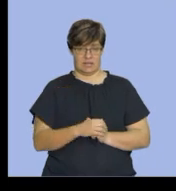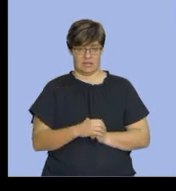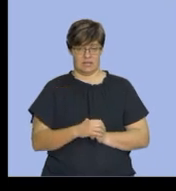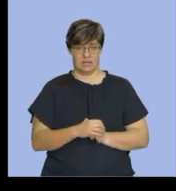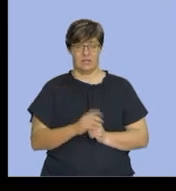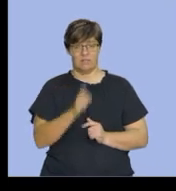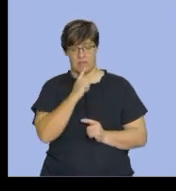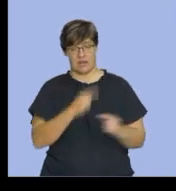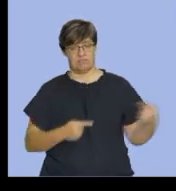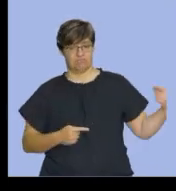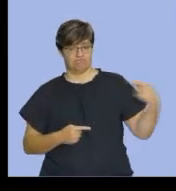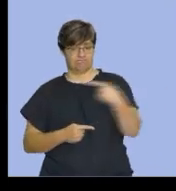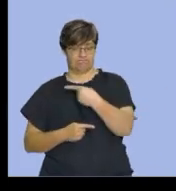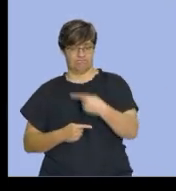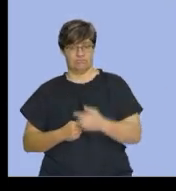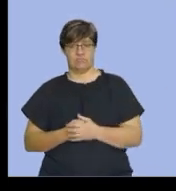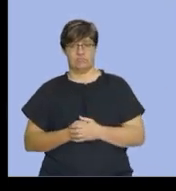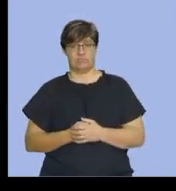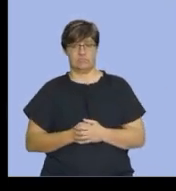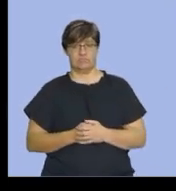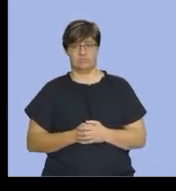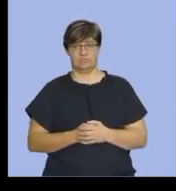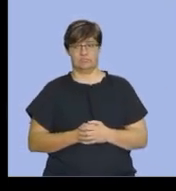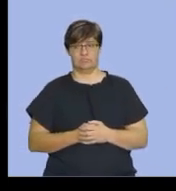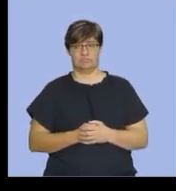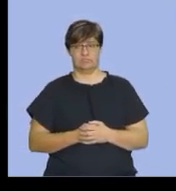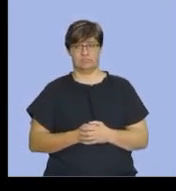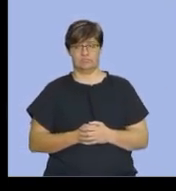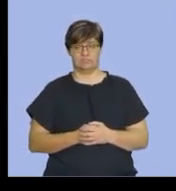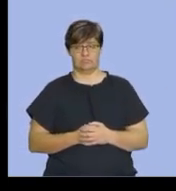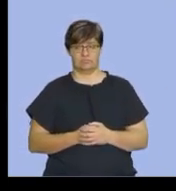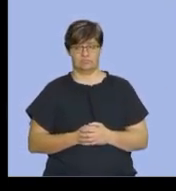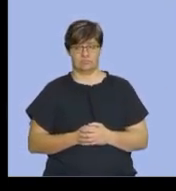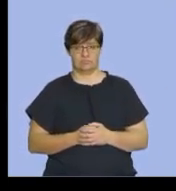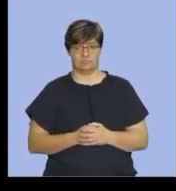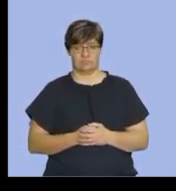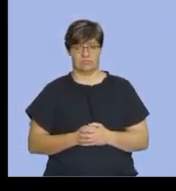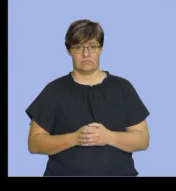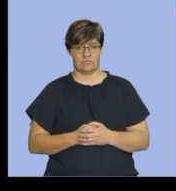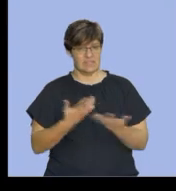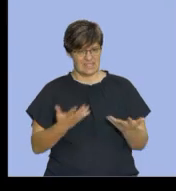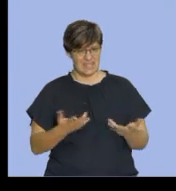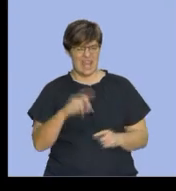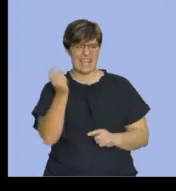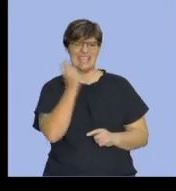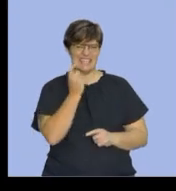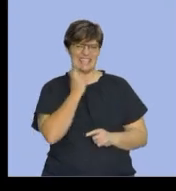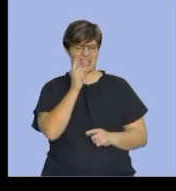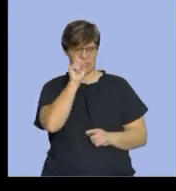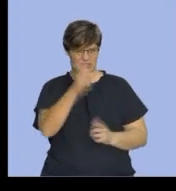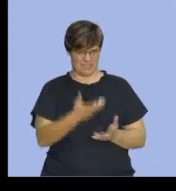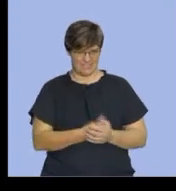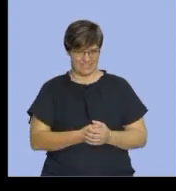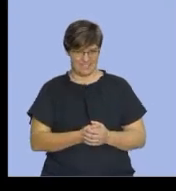And she's going to the right. So we're going to put to the right. Done. See? Much easier